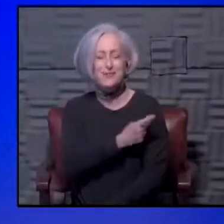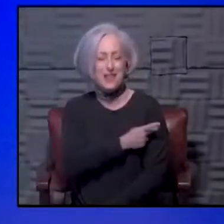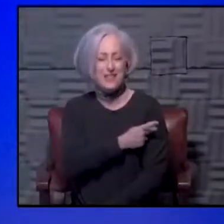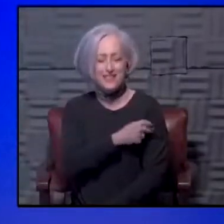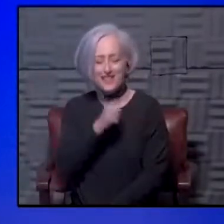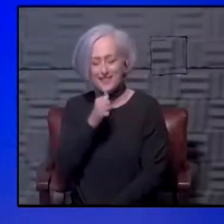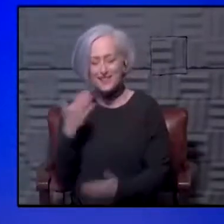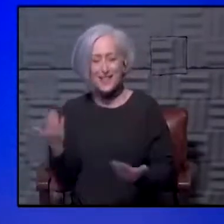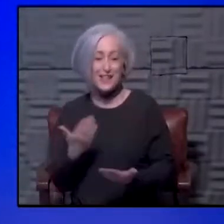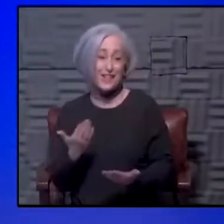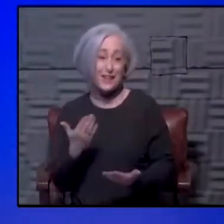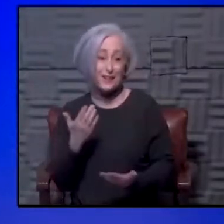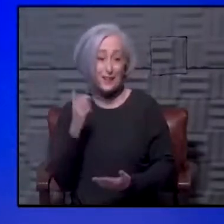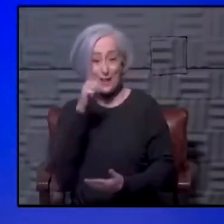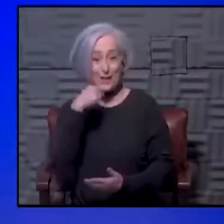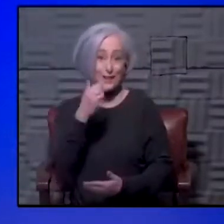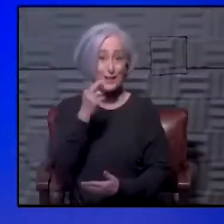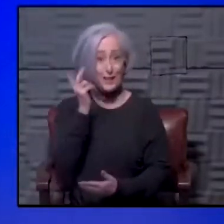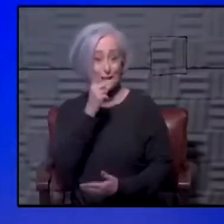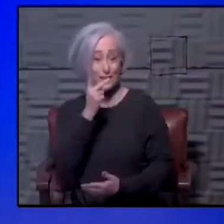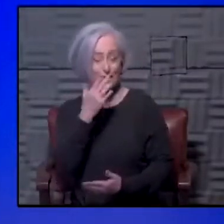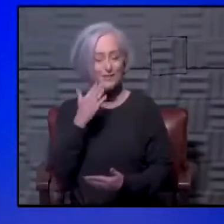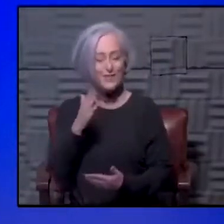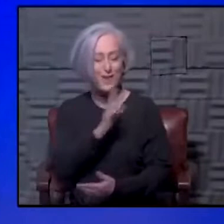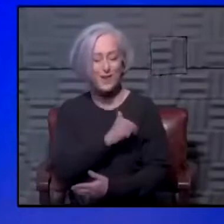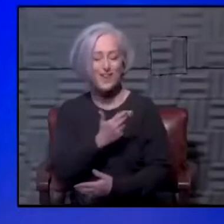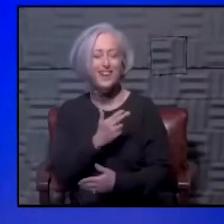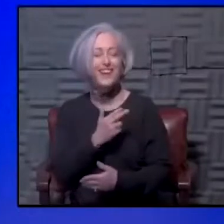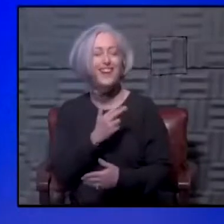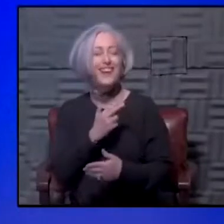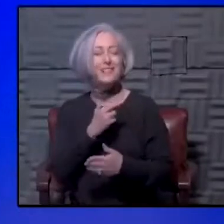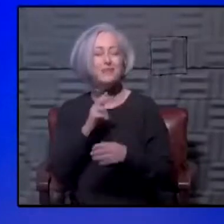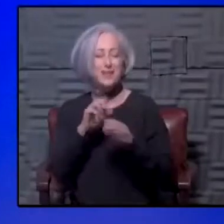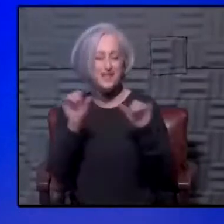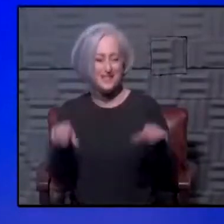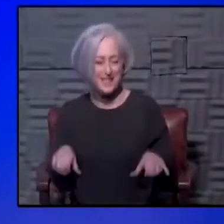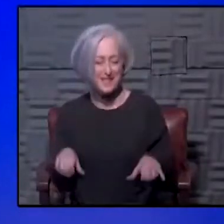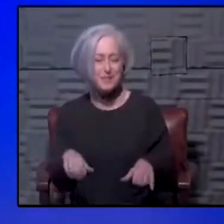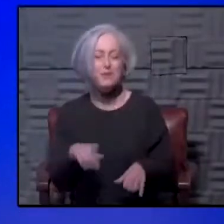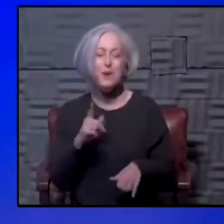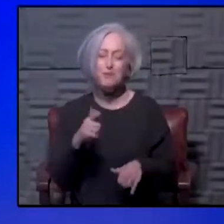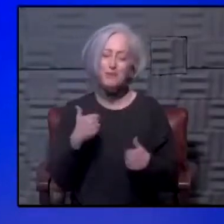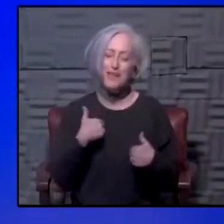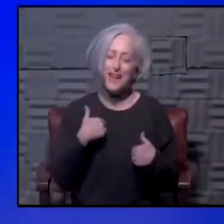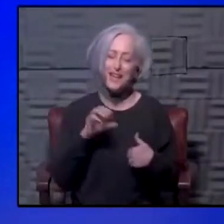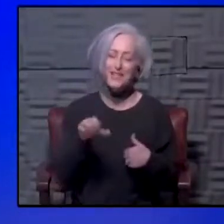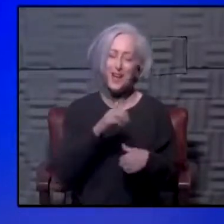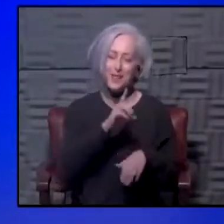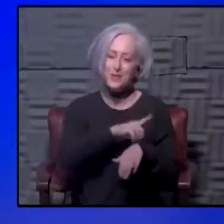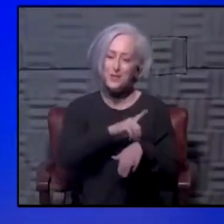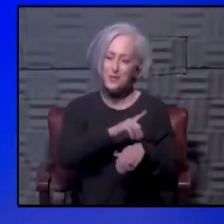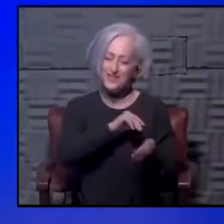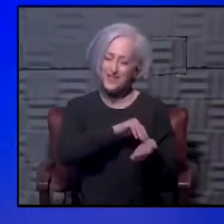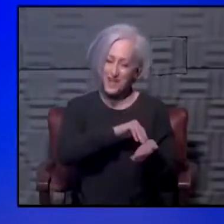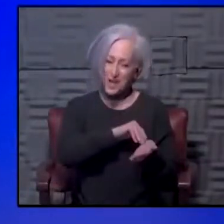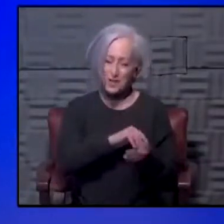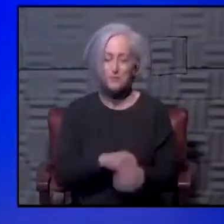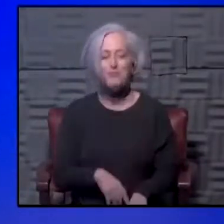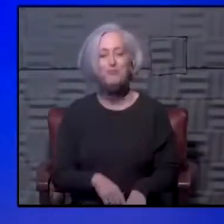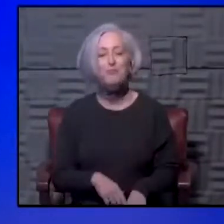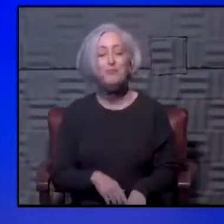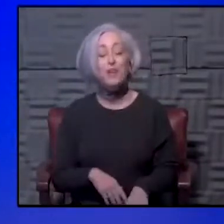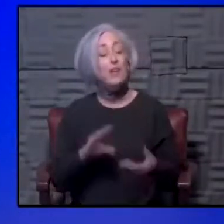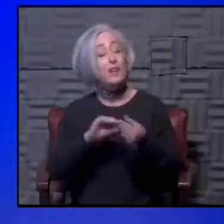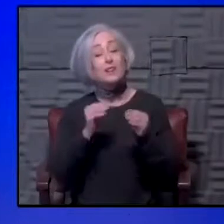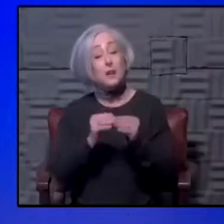for the health system, so he does have clinical duties as a lung doctor and a pulmonologist as well. The numbers are really good. I think we've